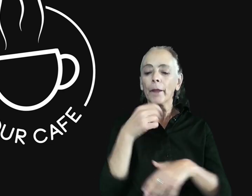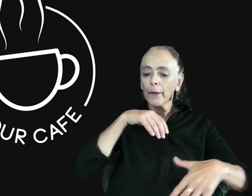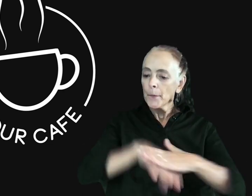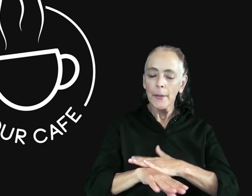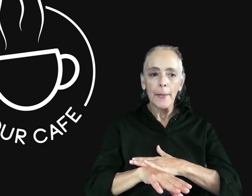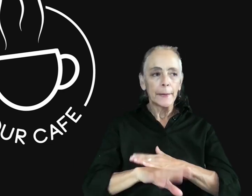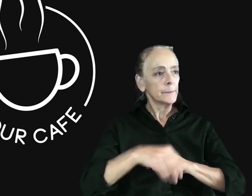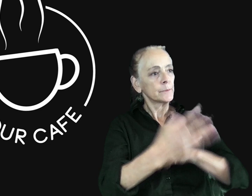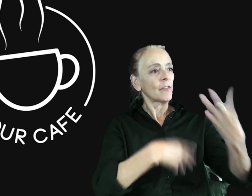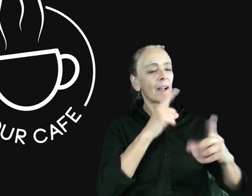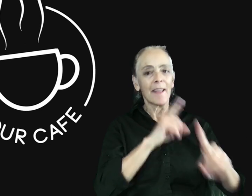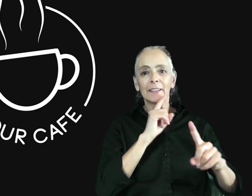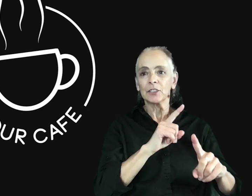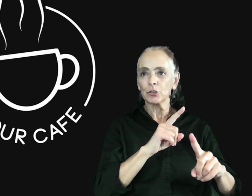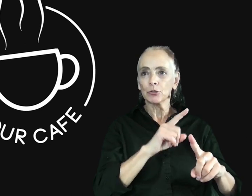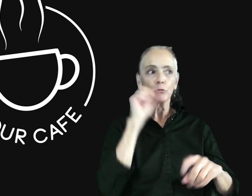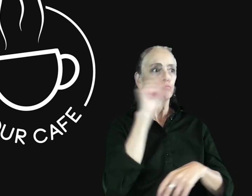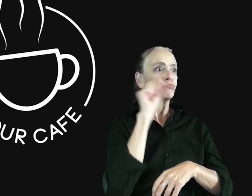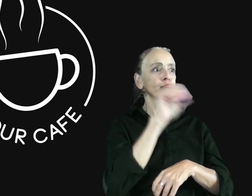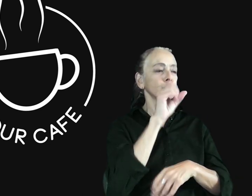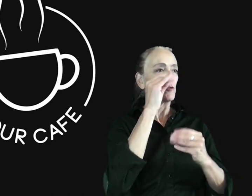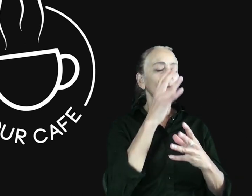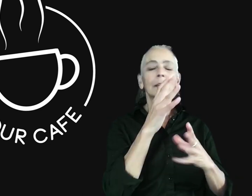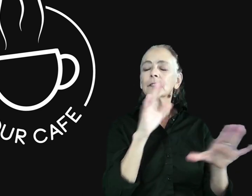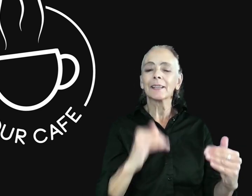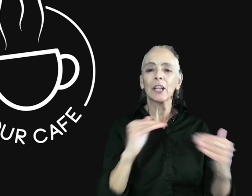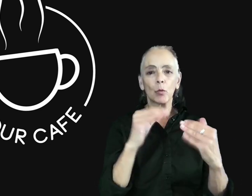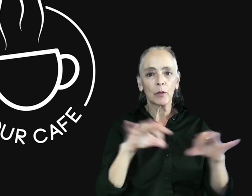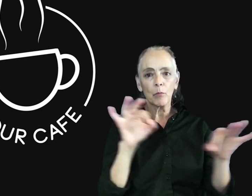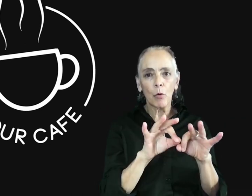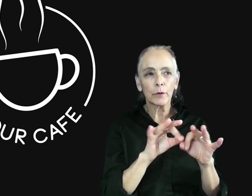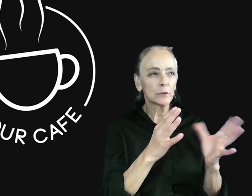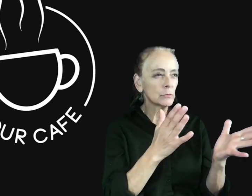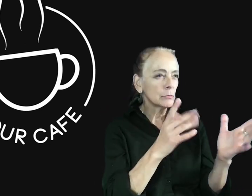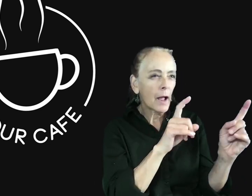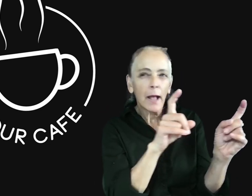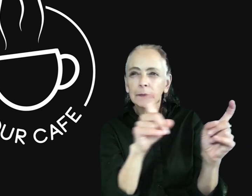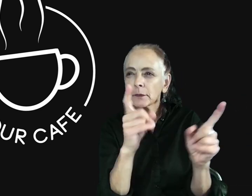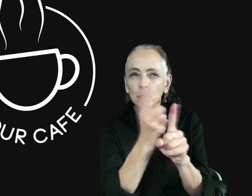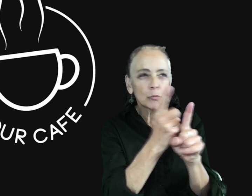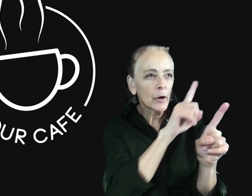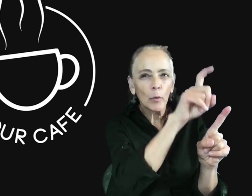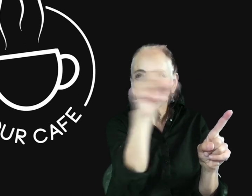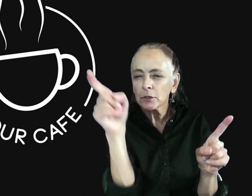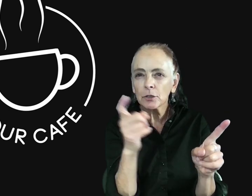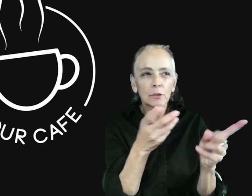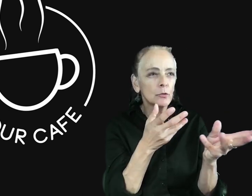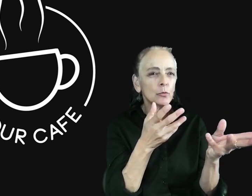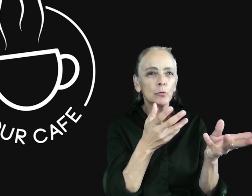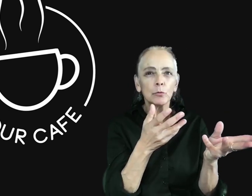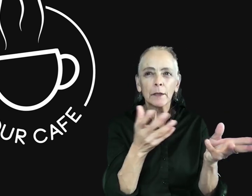providing answers and giving the information it's just as important to be able to come in and be able to help ask the right questions to facilitate that